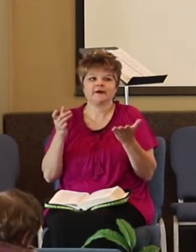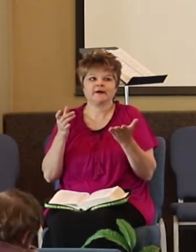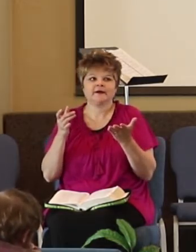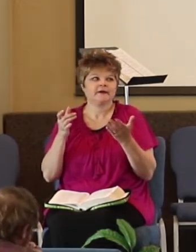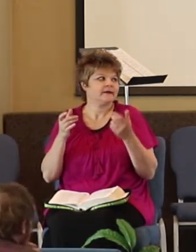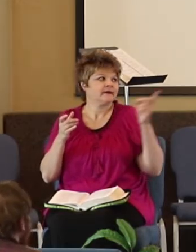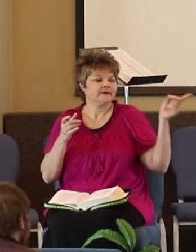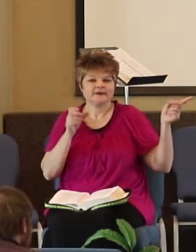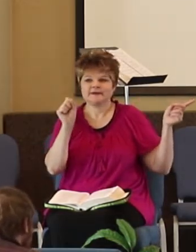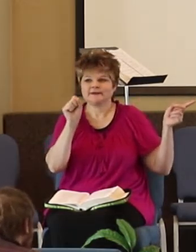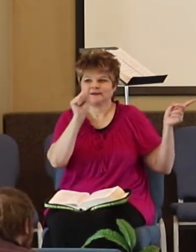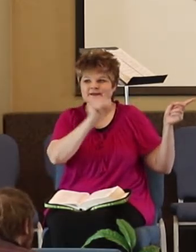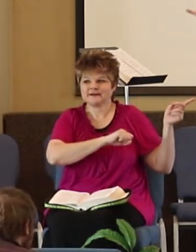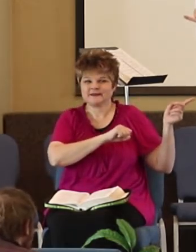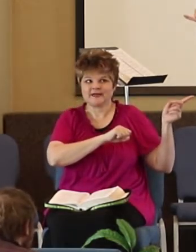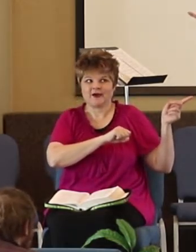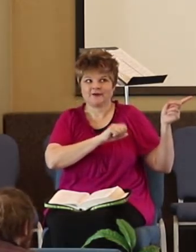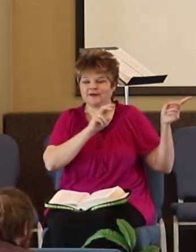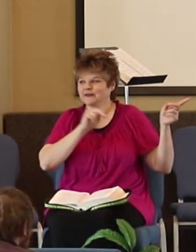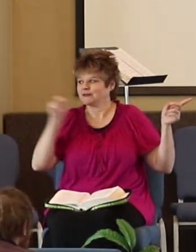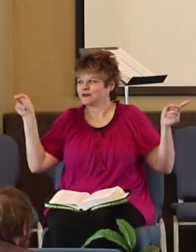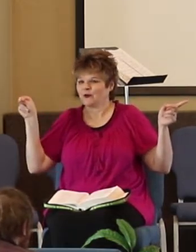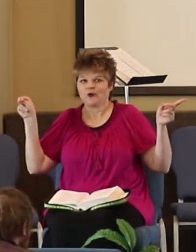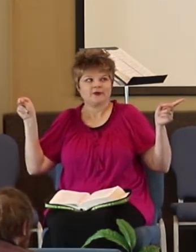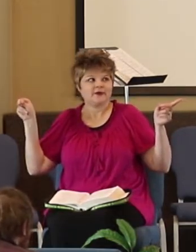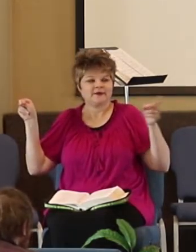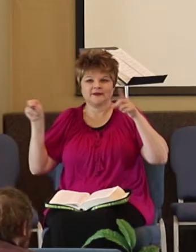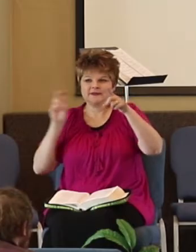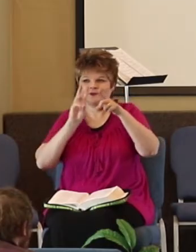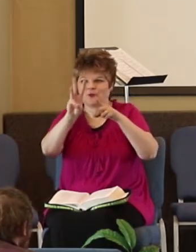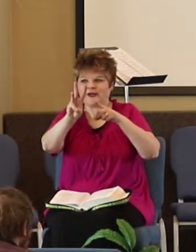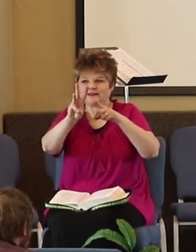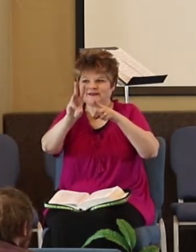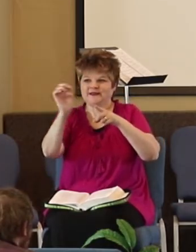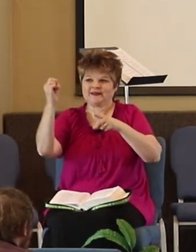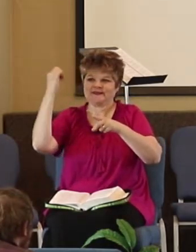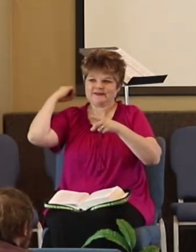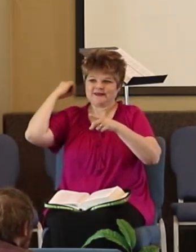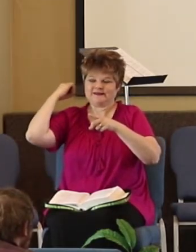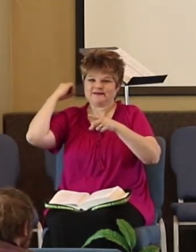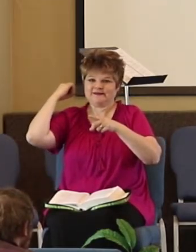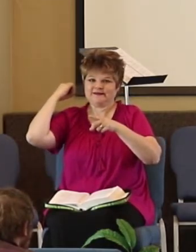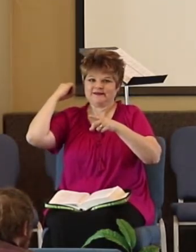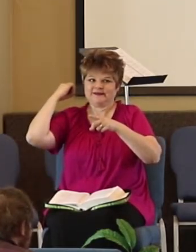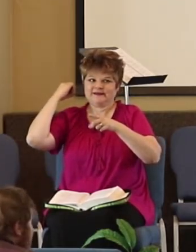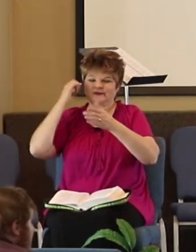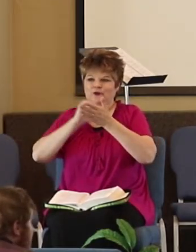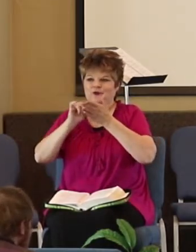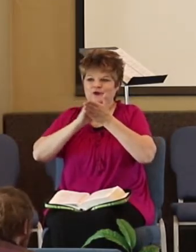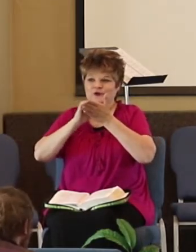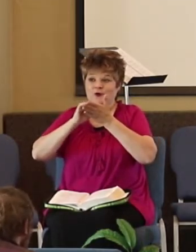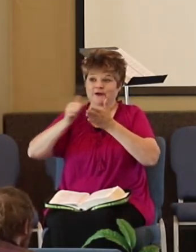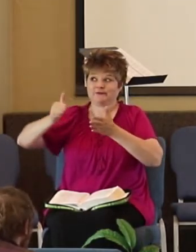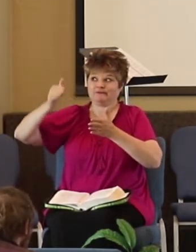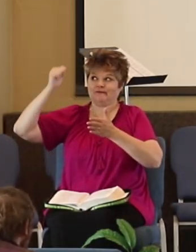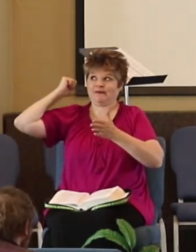This is south, this is north, this is west, and this is east. So